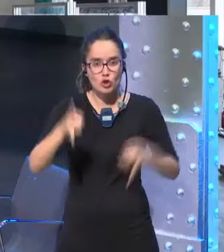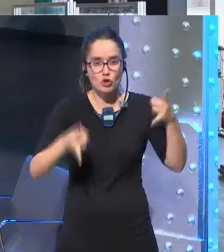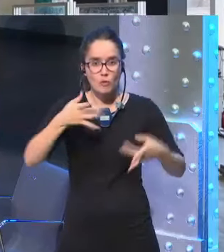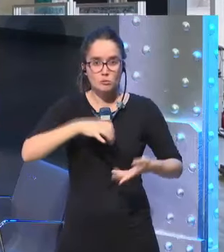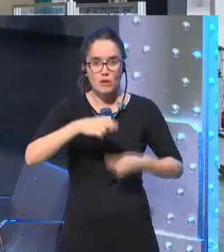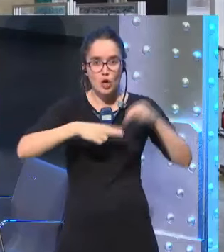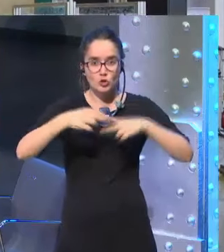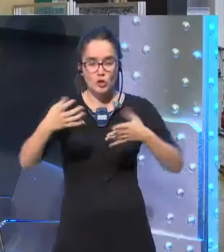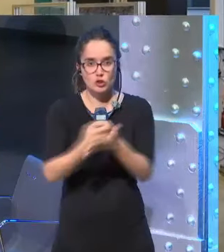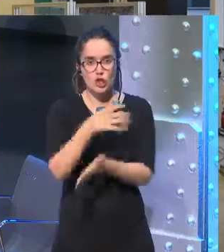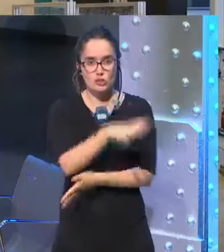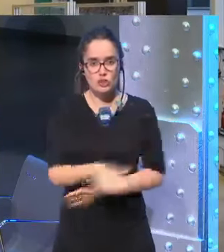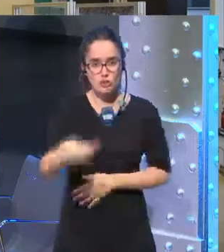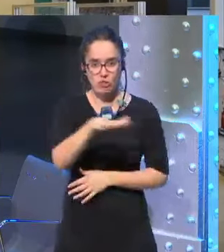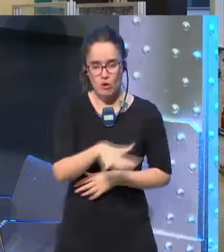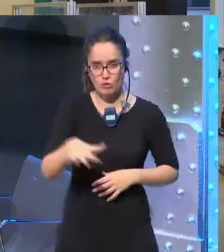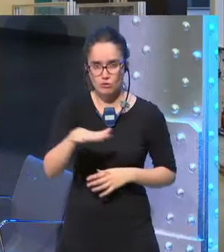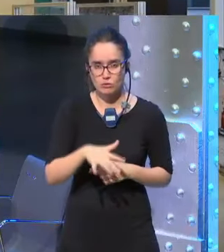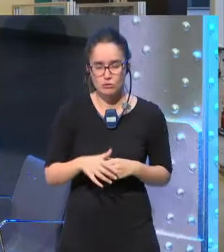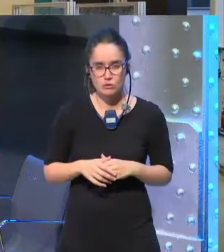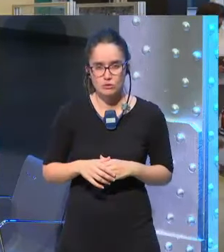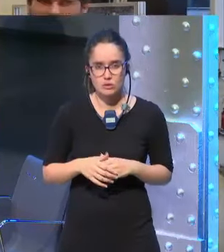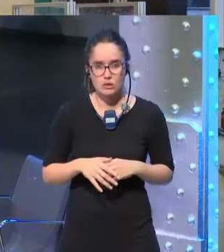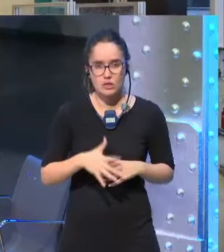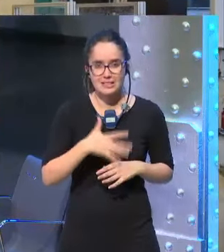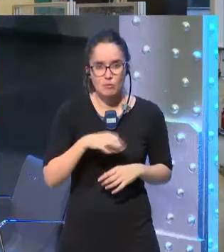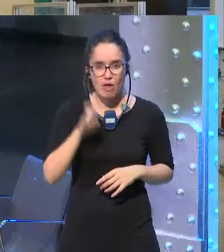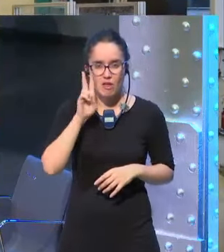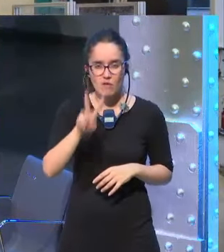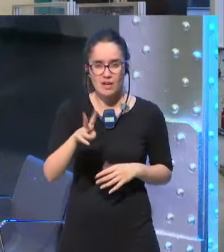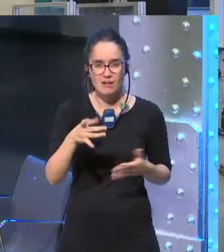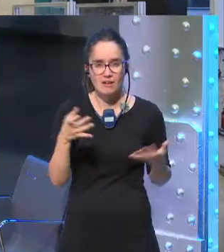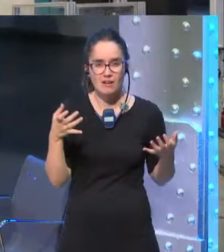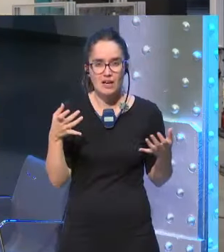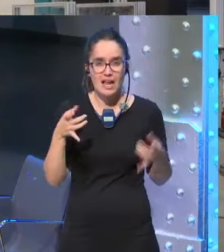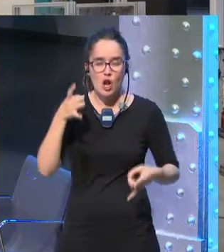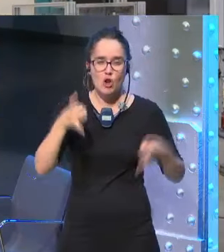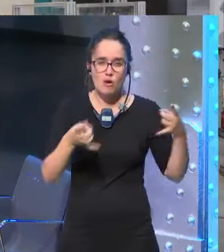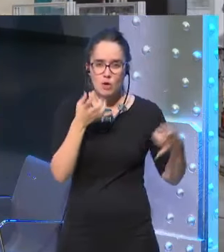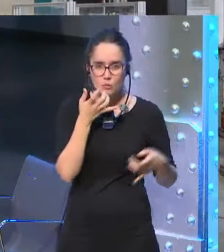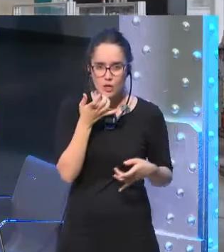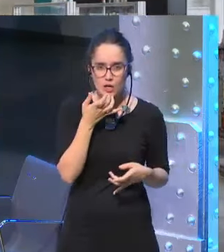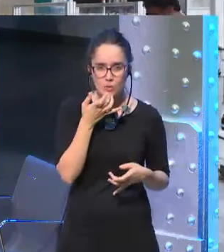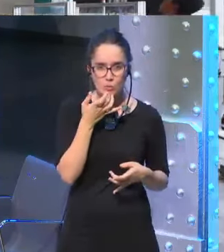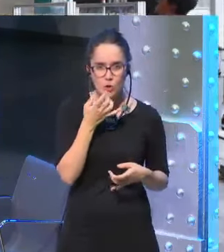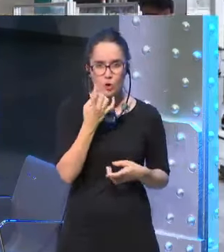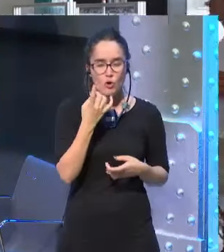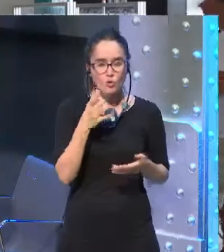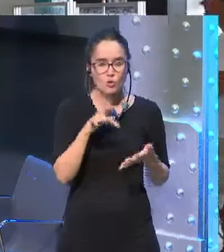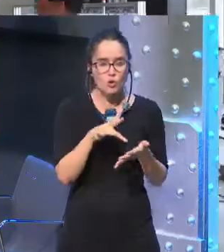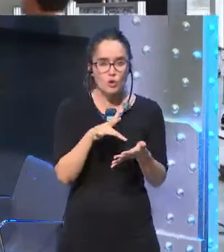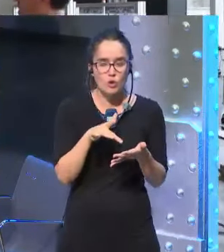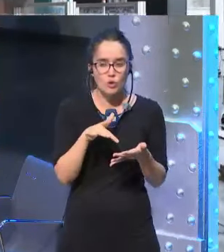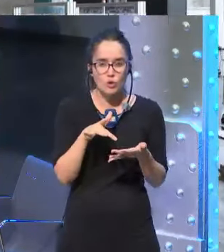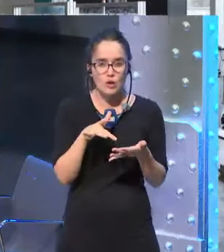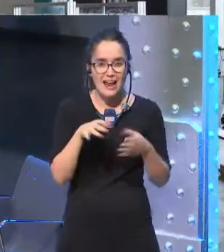building typology in the structure. You see how the robot, for example, once he placed this beam, rotates